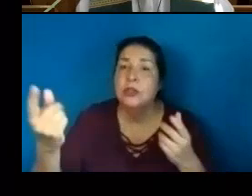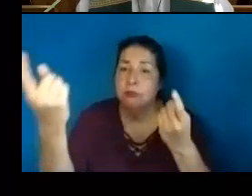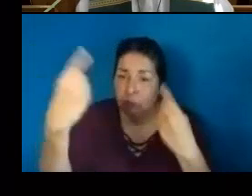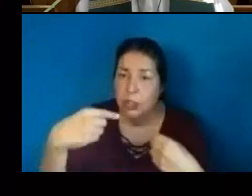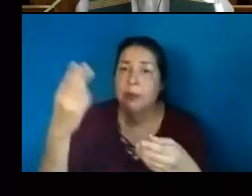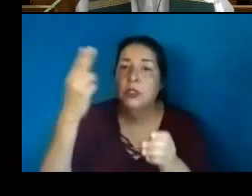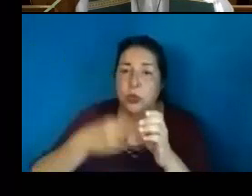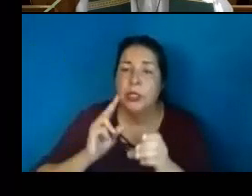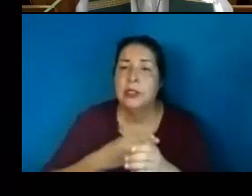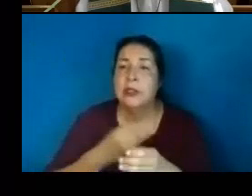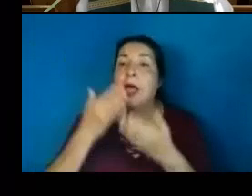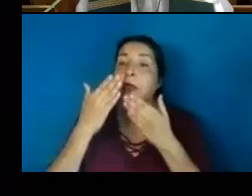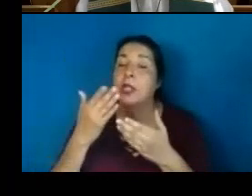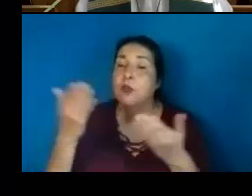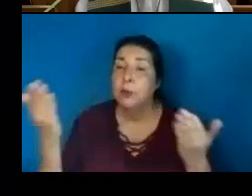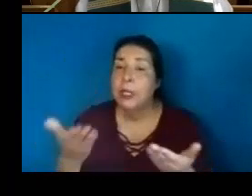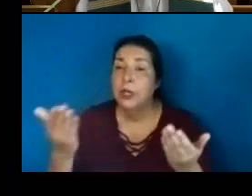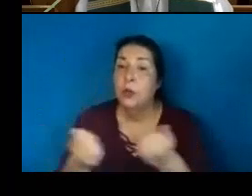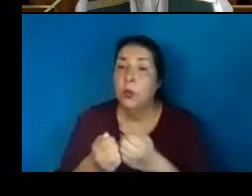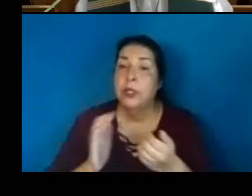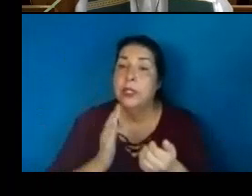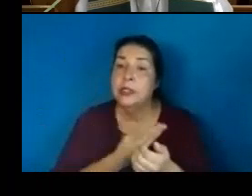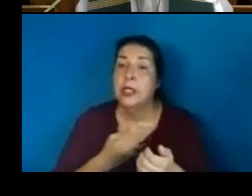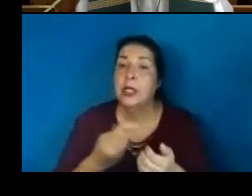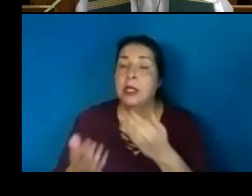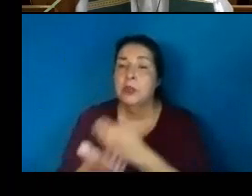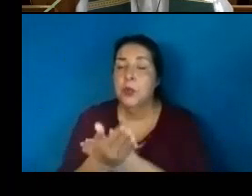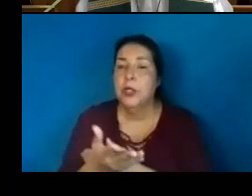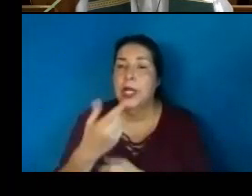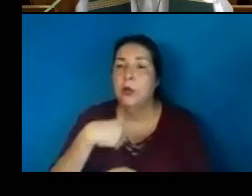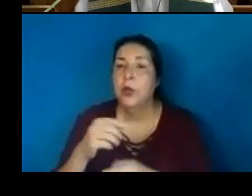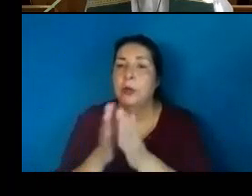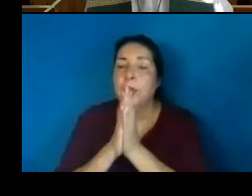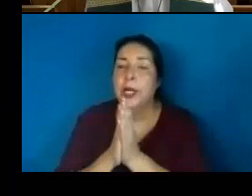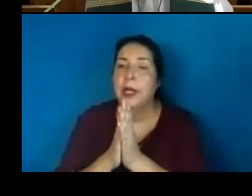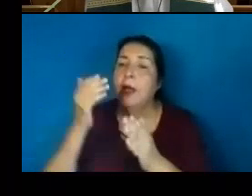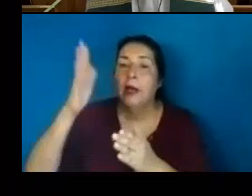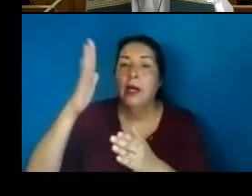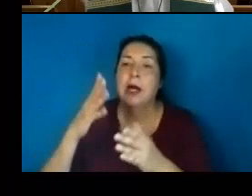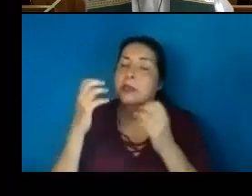Thank you for being with us this morning, and we pray God's richest blessings on you.